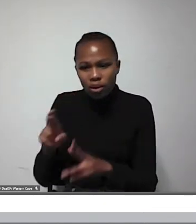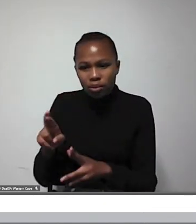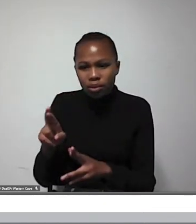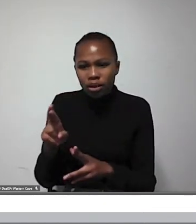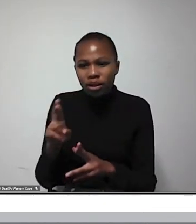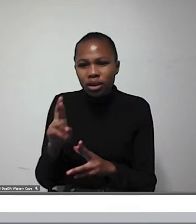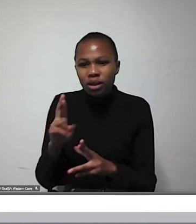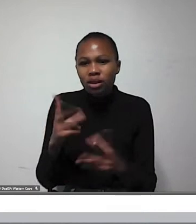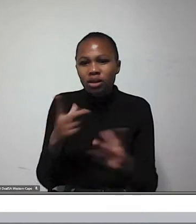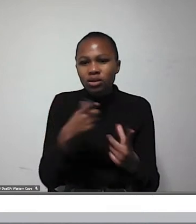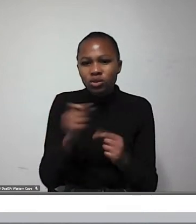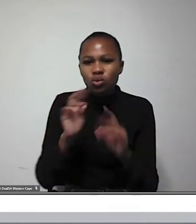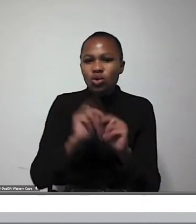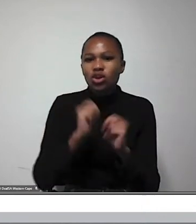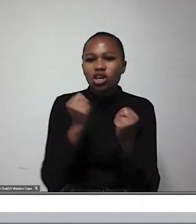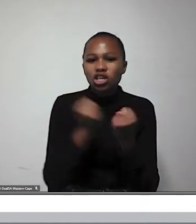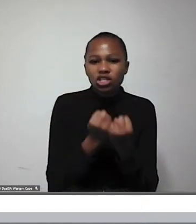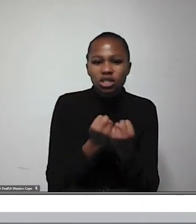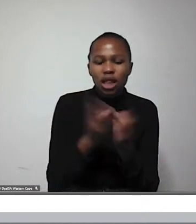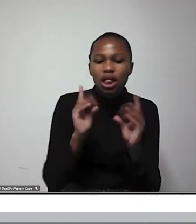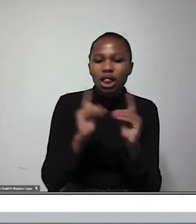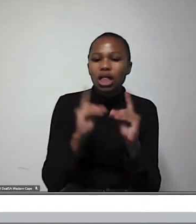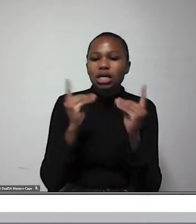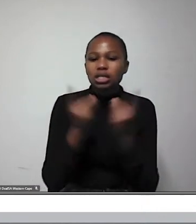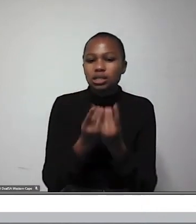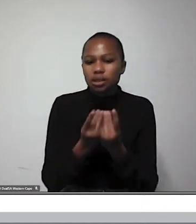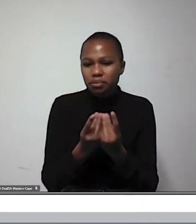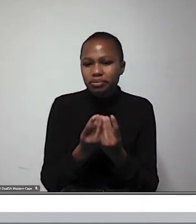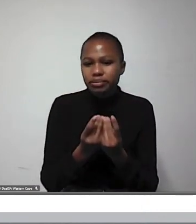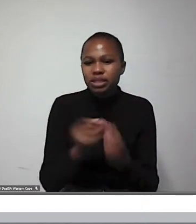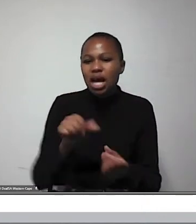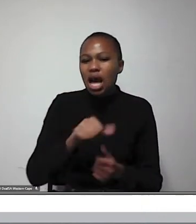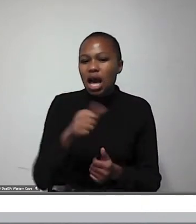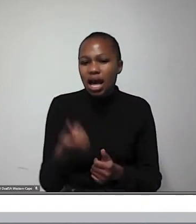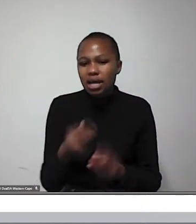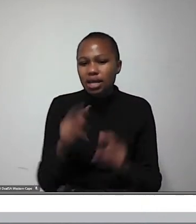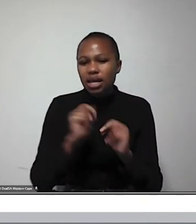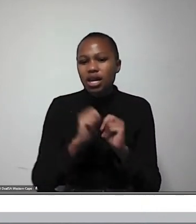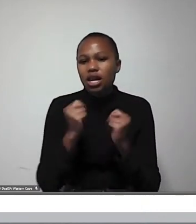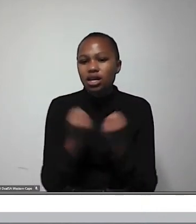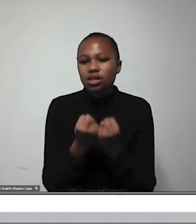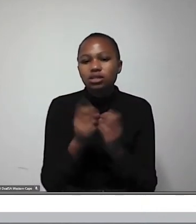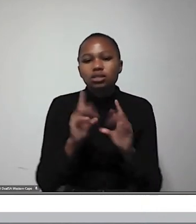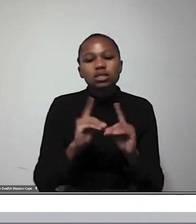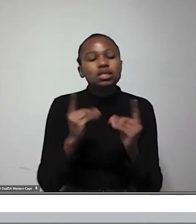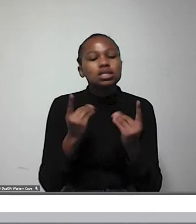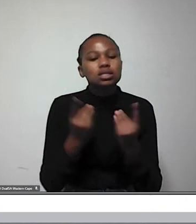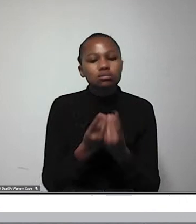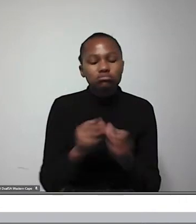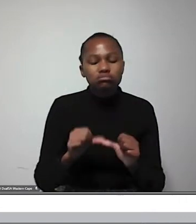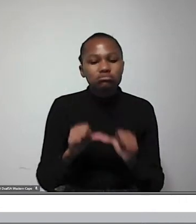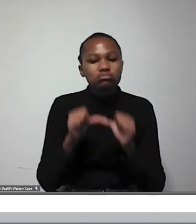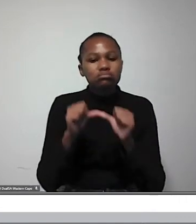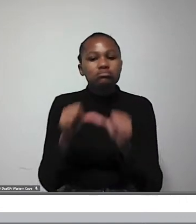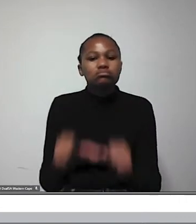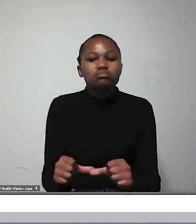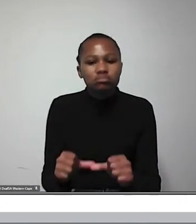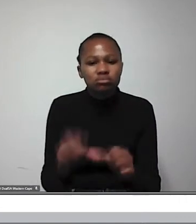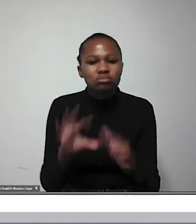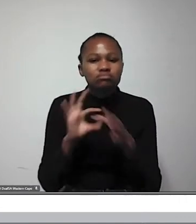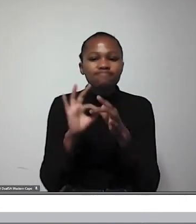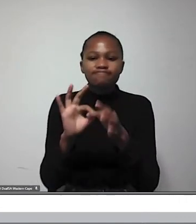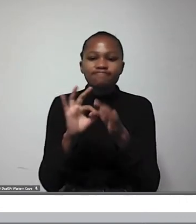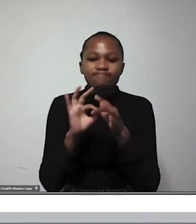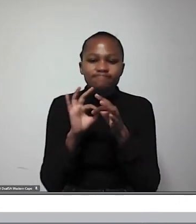national departments, other national departments, to continue in that spirit of working together with